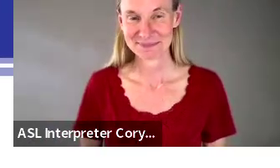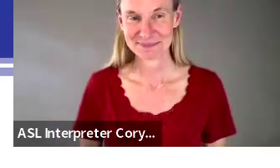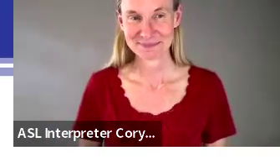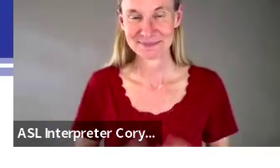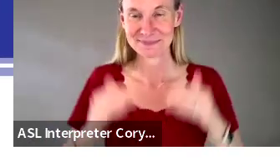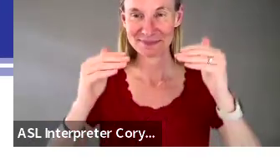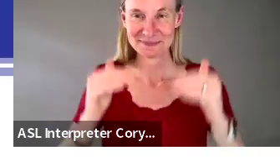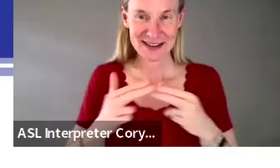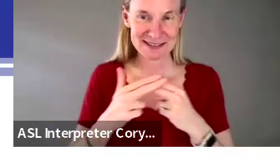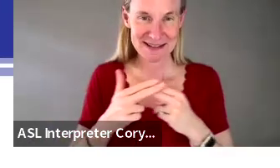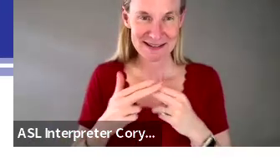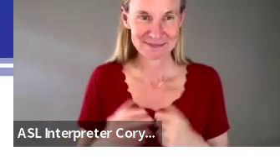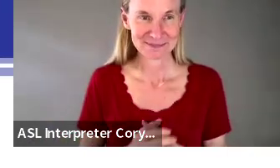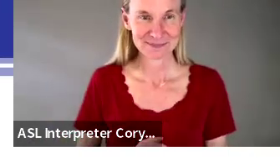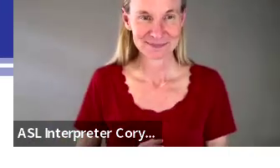Next slide.